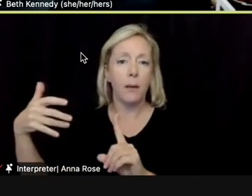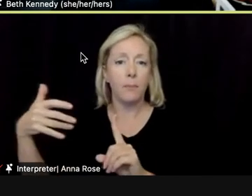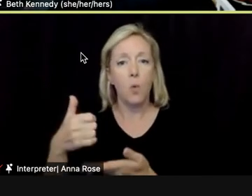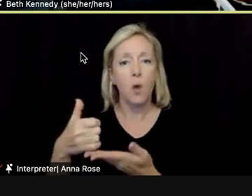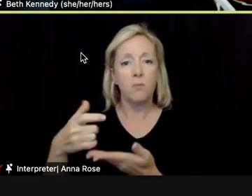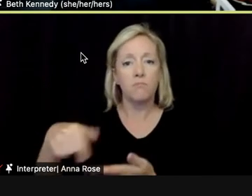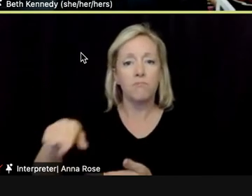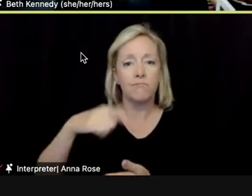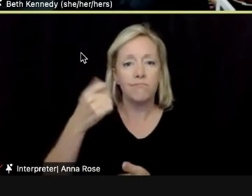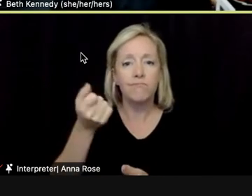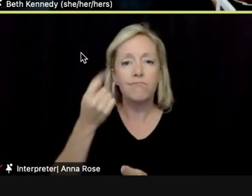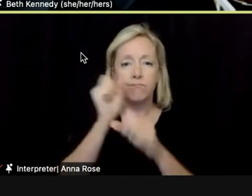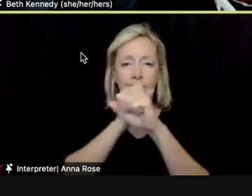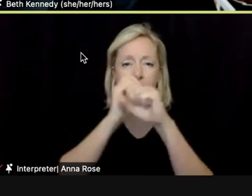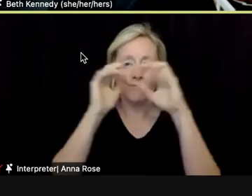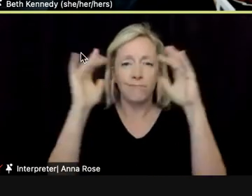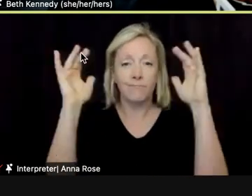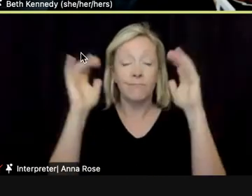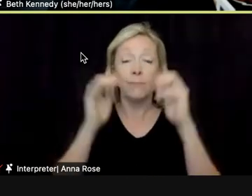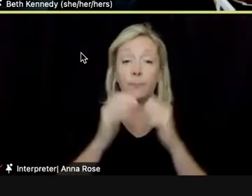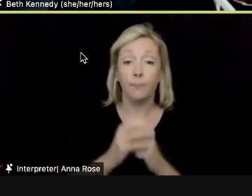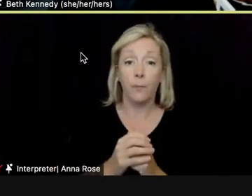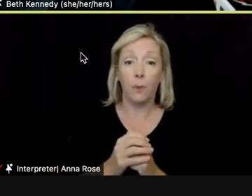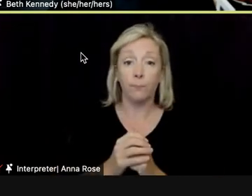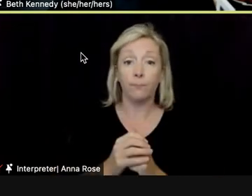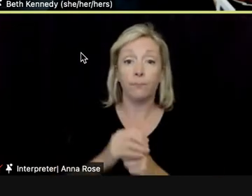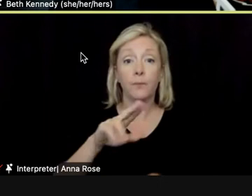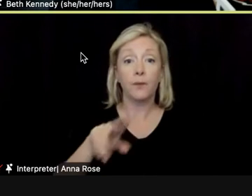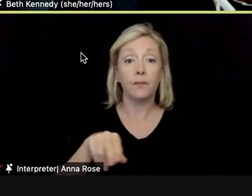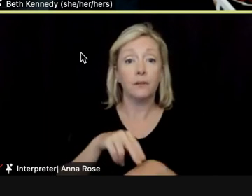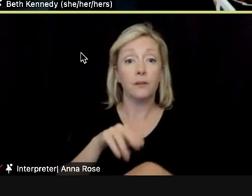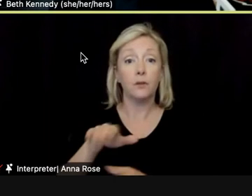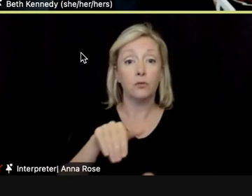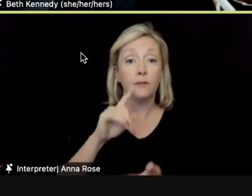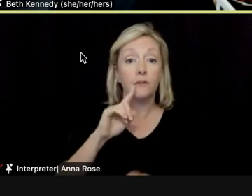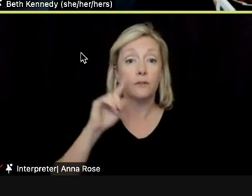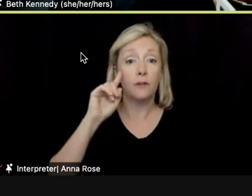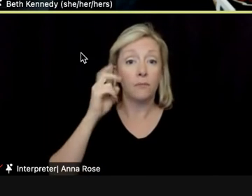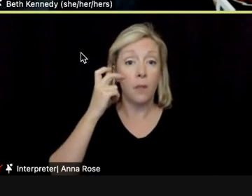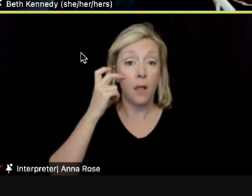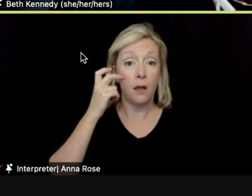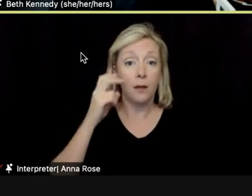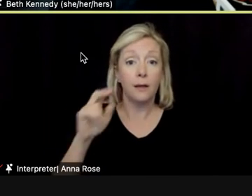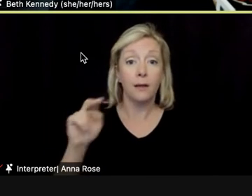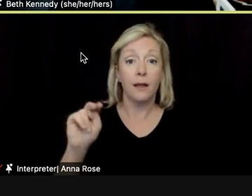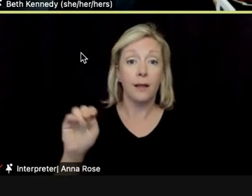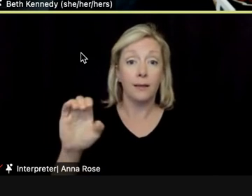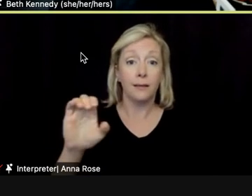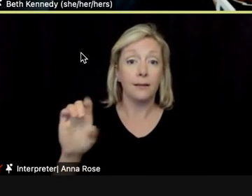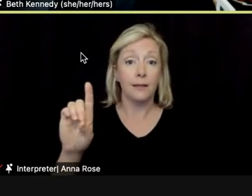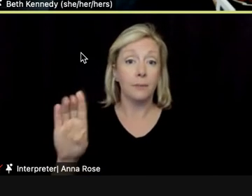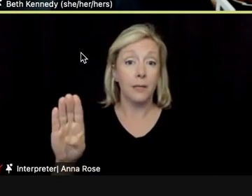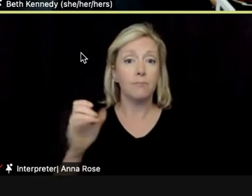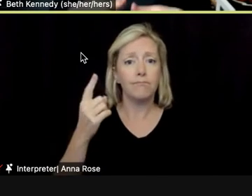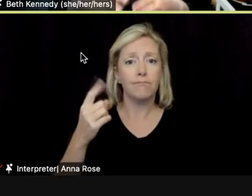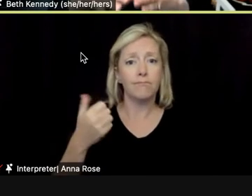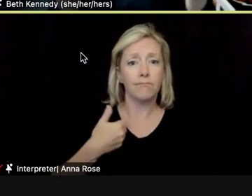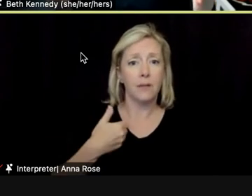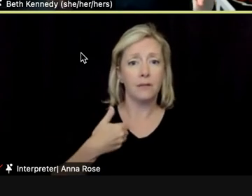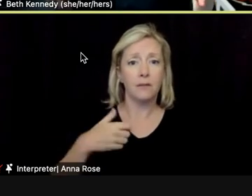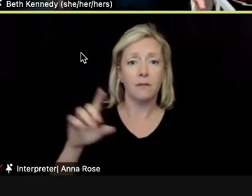So the National Center on Deafblindness, which, you know, Donna and I have explained that we're on the State Deafblind